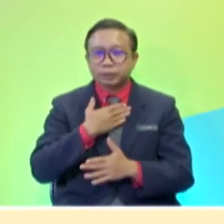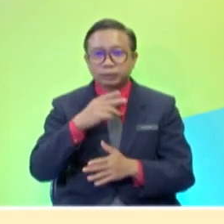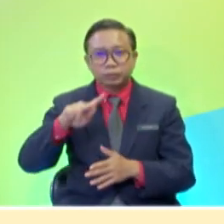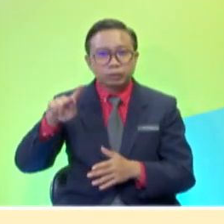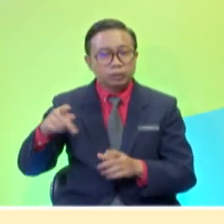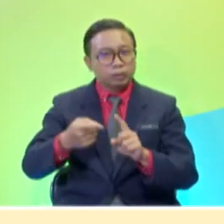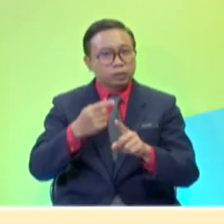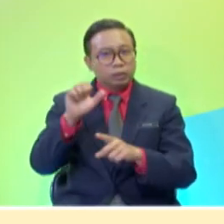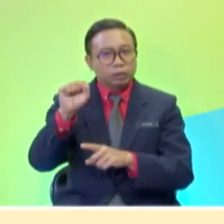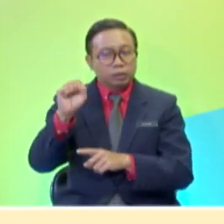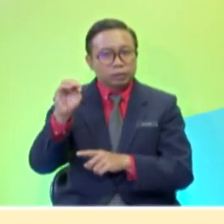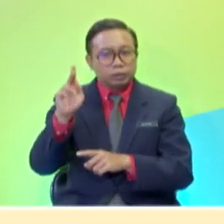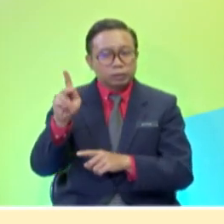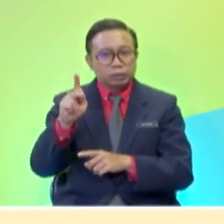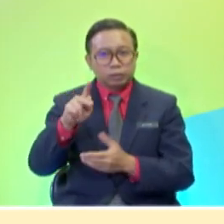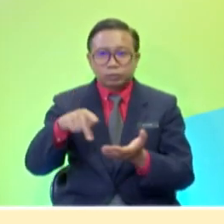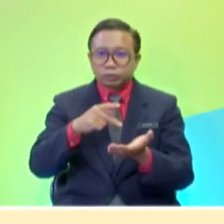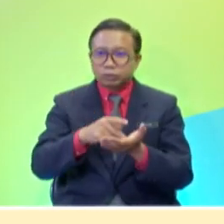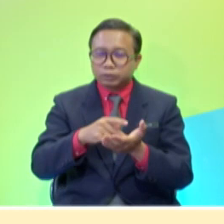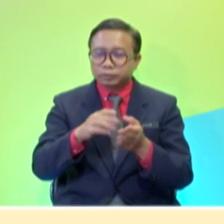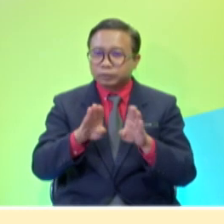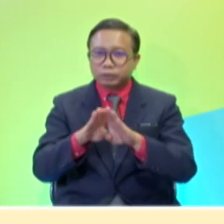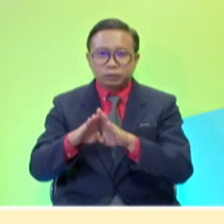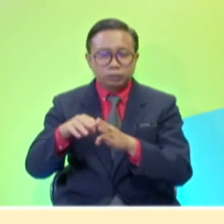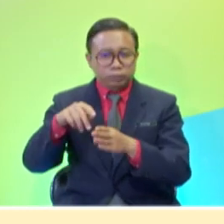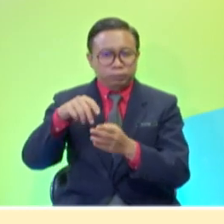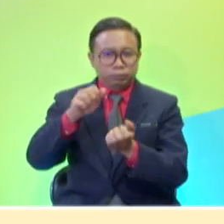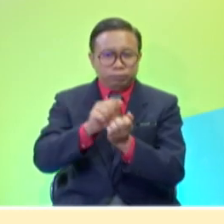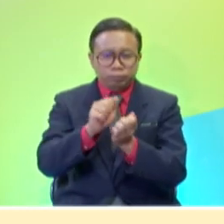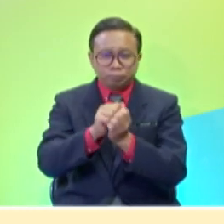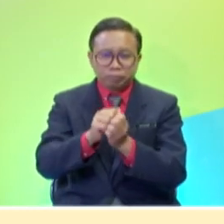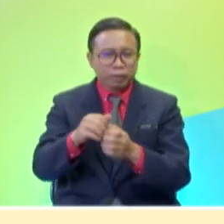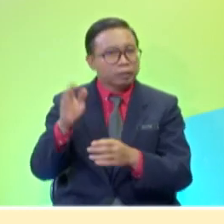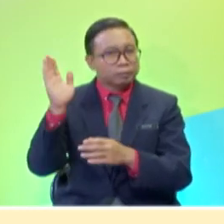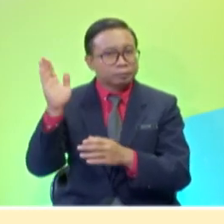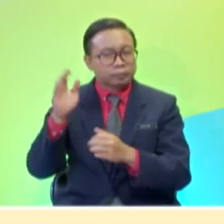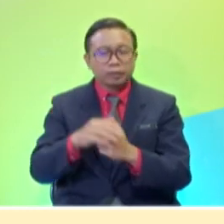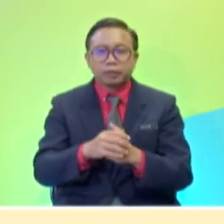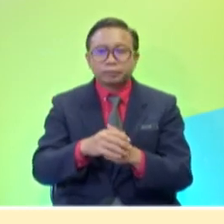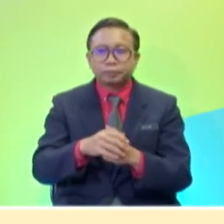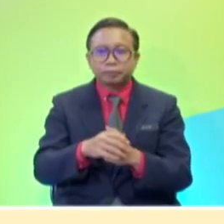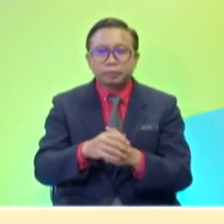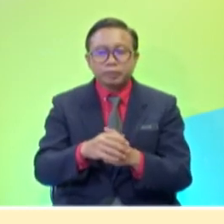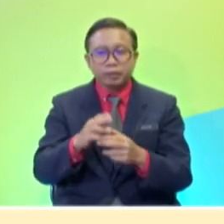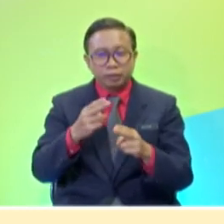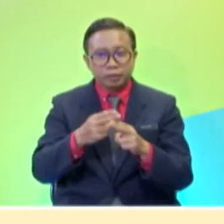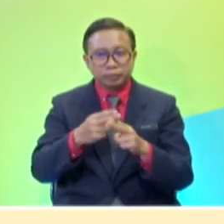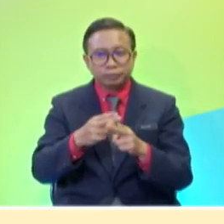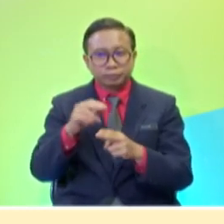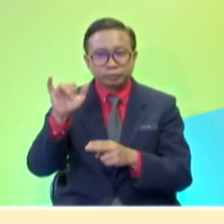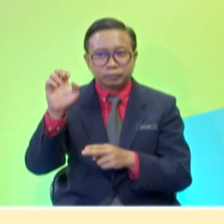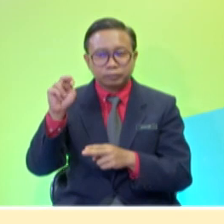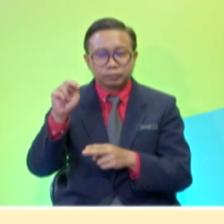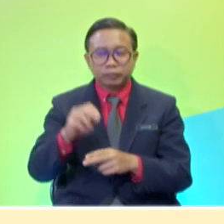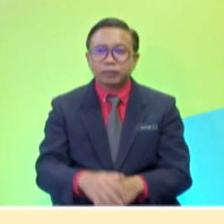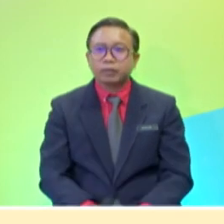from SMK Pusat Bandar Puchong 1. All right. And on the top right corner, we have Ian. Hi, Ian. How are you doing? Hi,